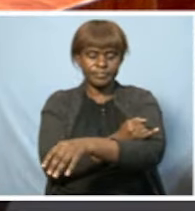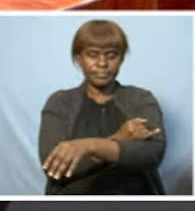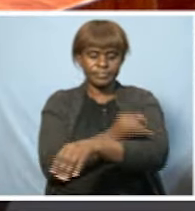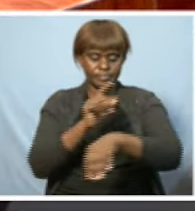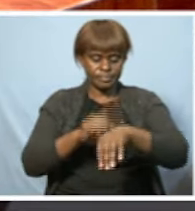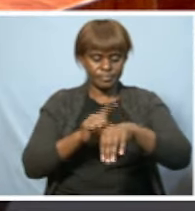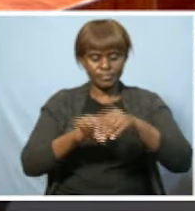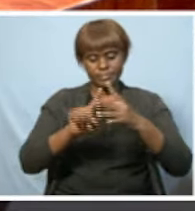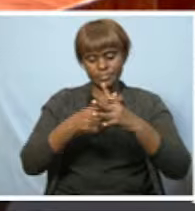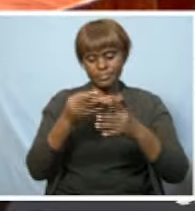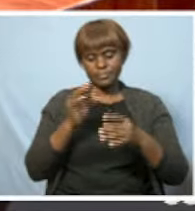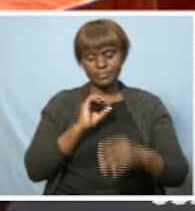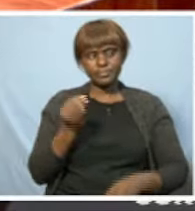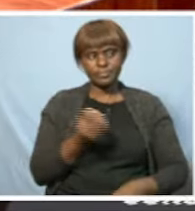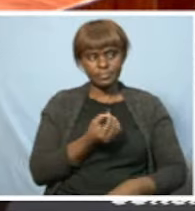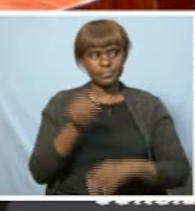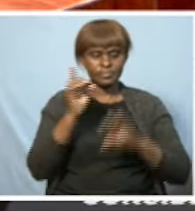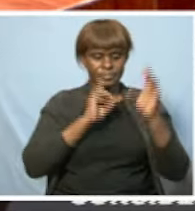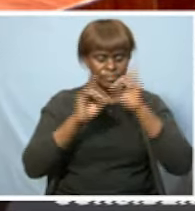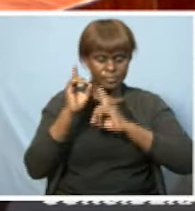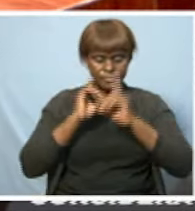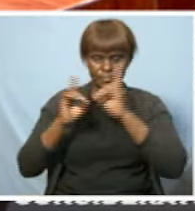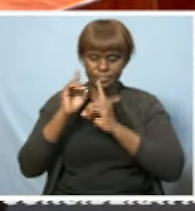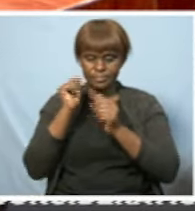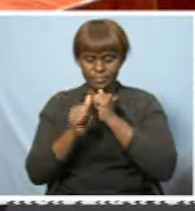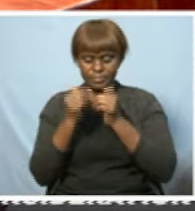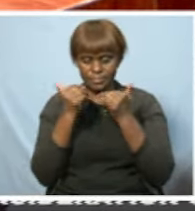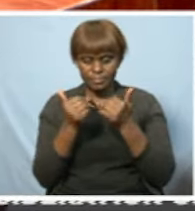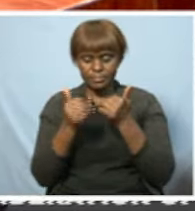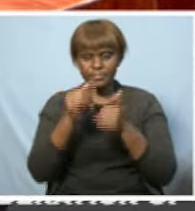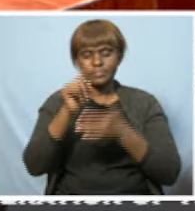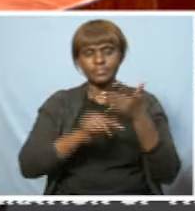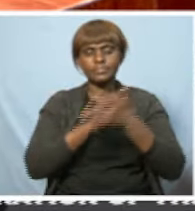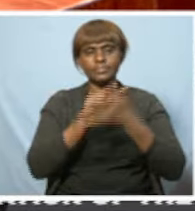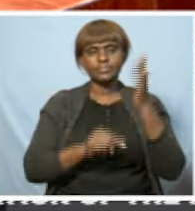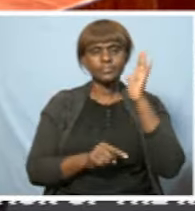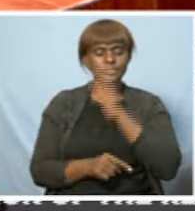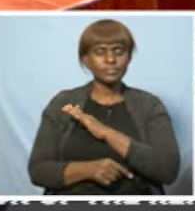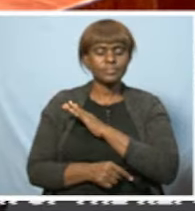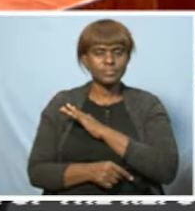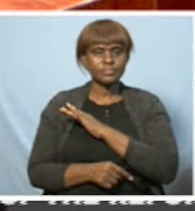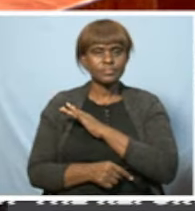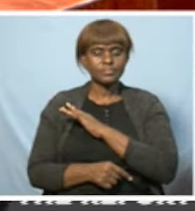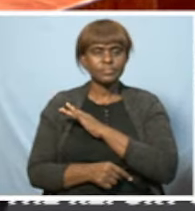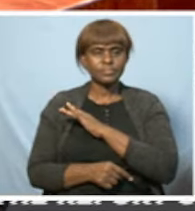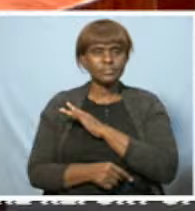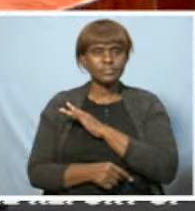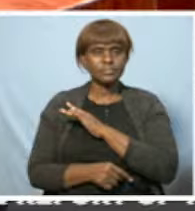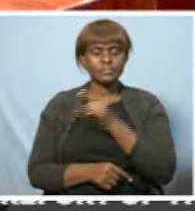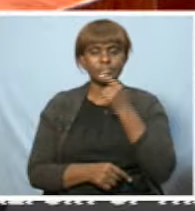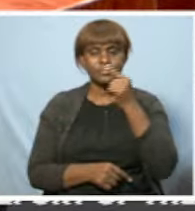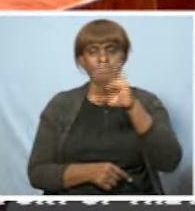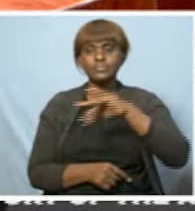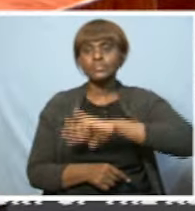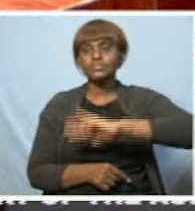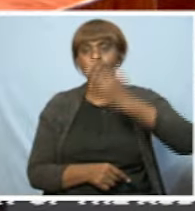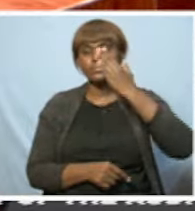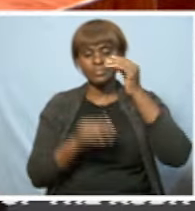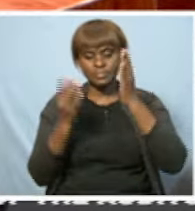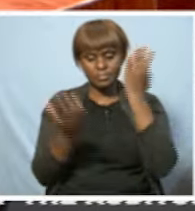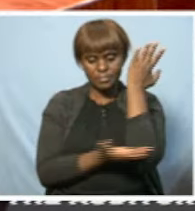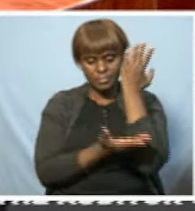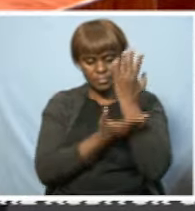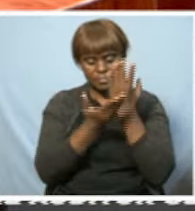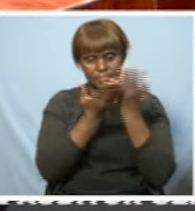beginning of our deliberations, which is now revoked. And when we say go back and improve the